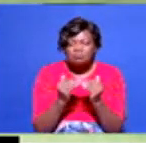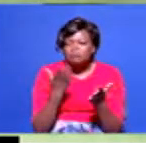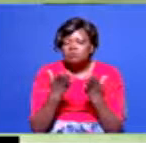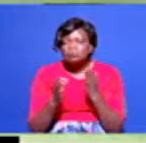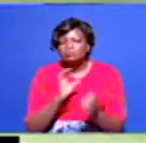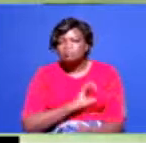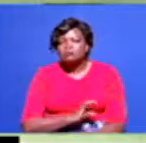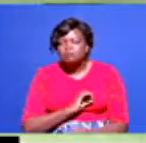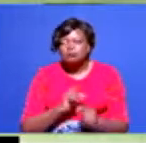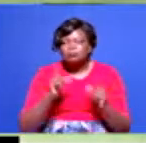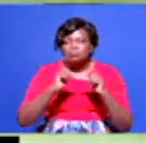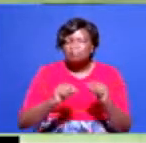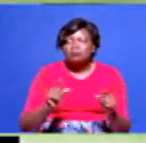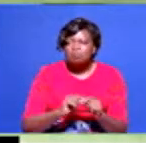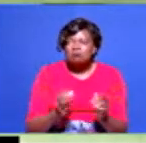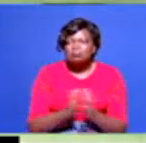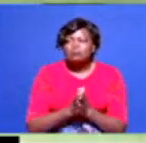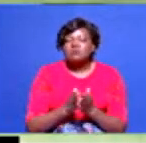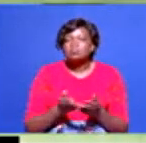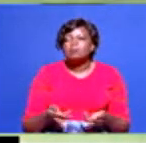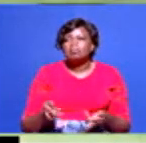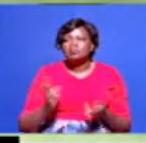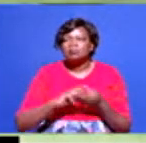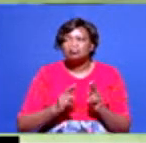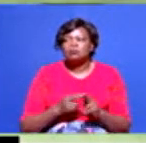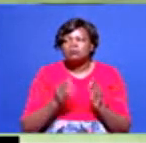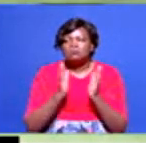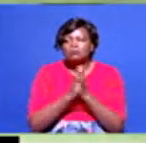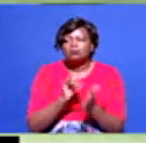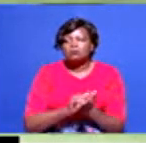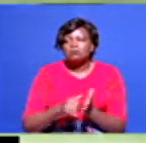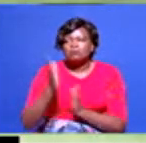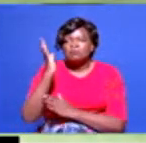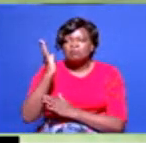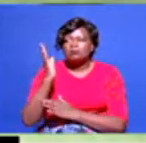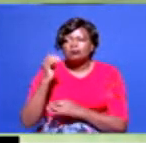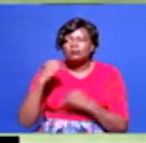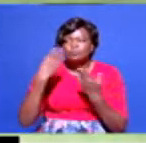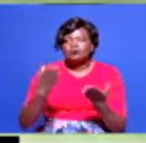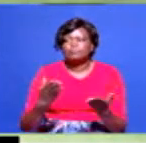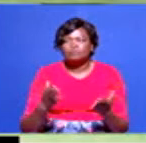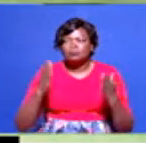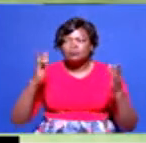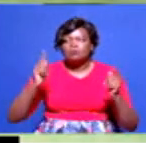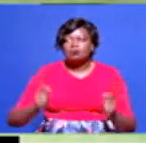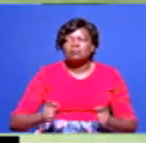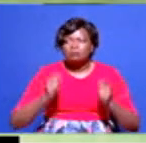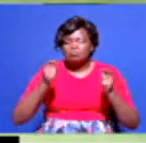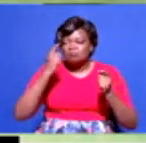statement, and in his leadership. We pray that God may give him a great reward for the